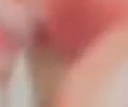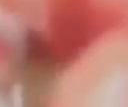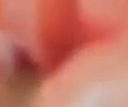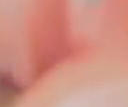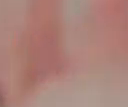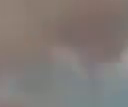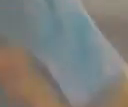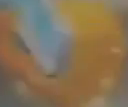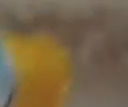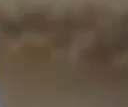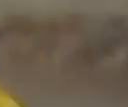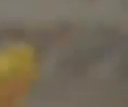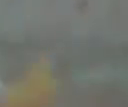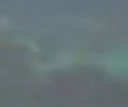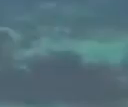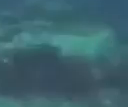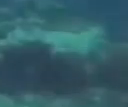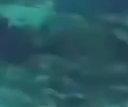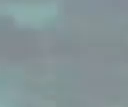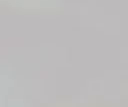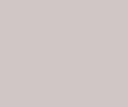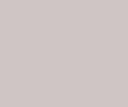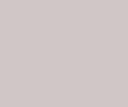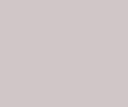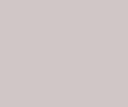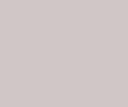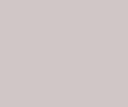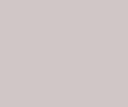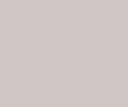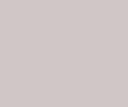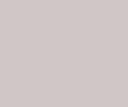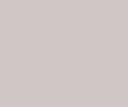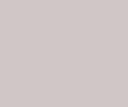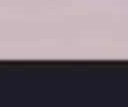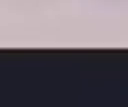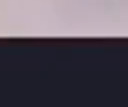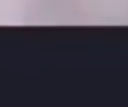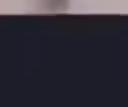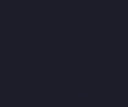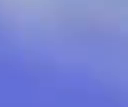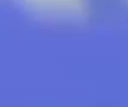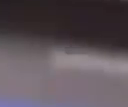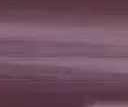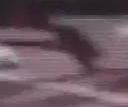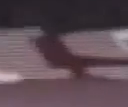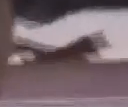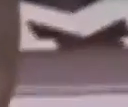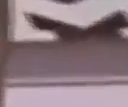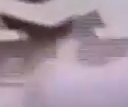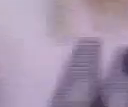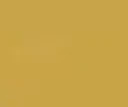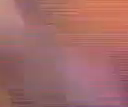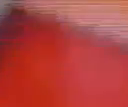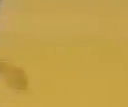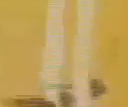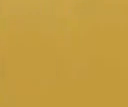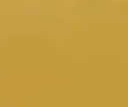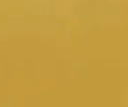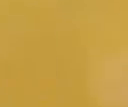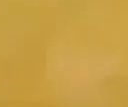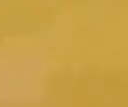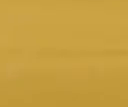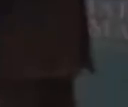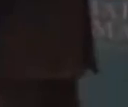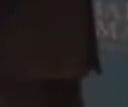Tourism today. Bahamas Tourism today. 19 NCAA teams will shoot